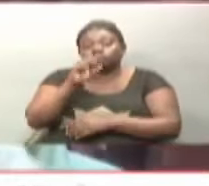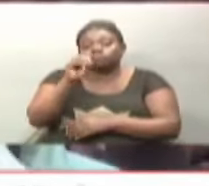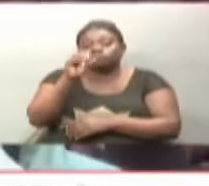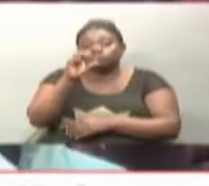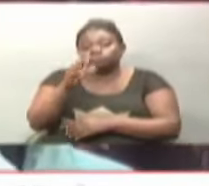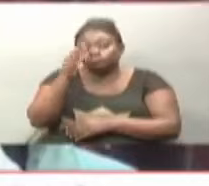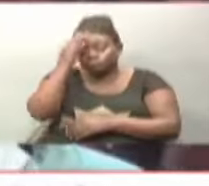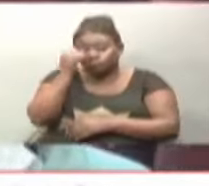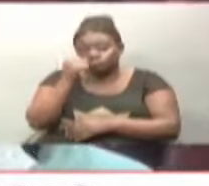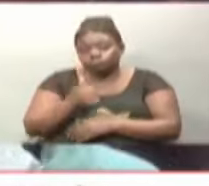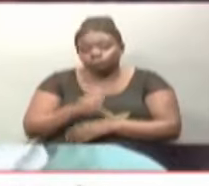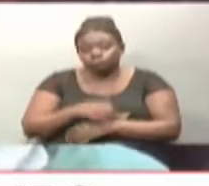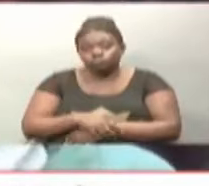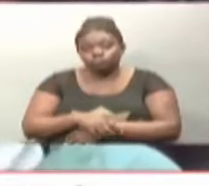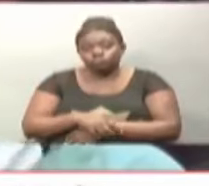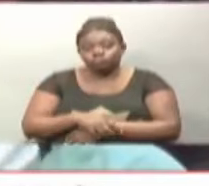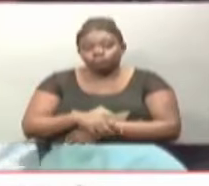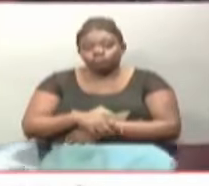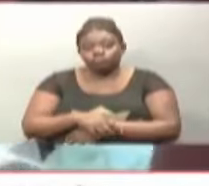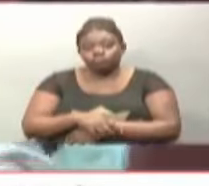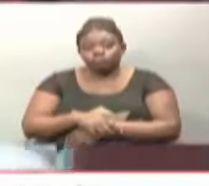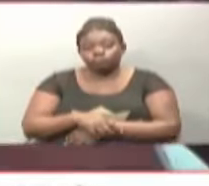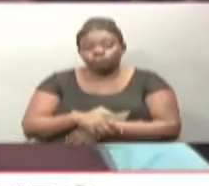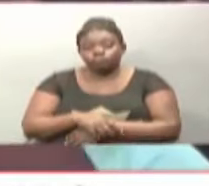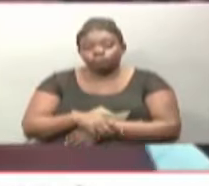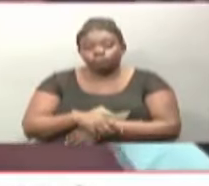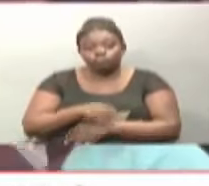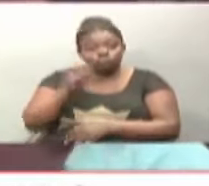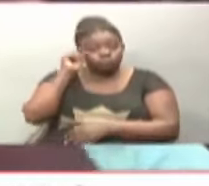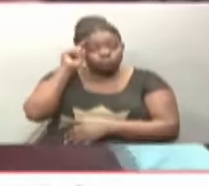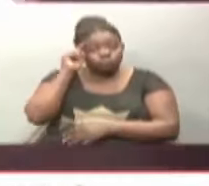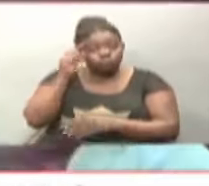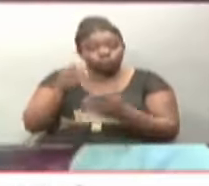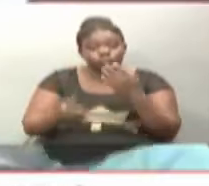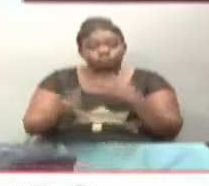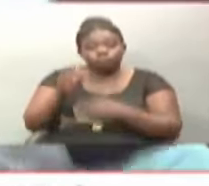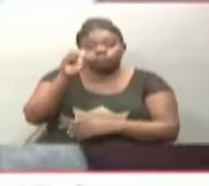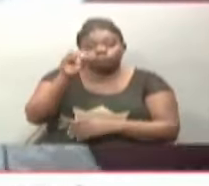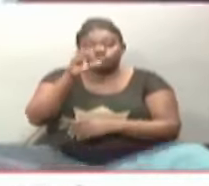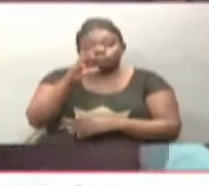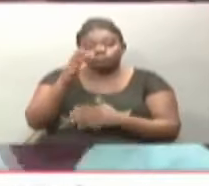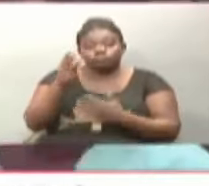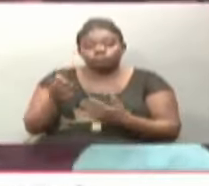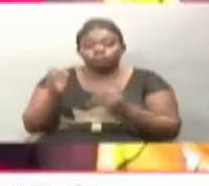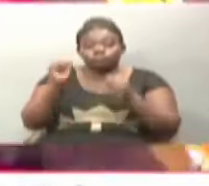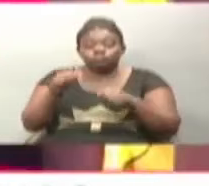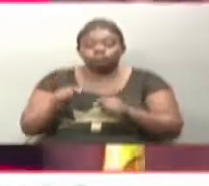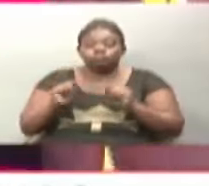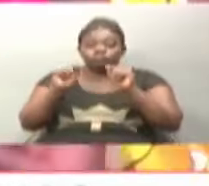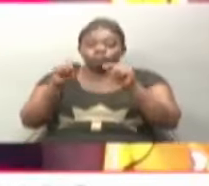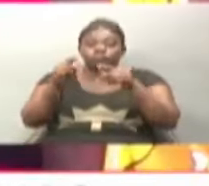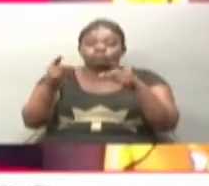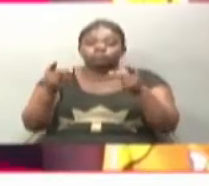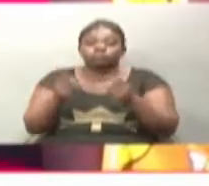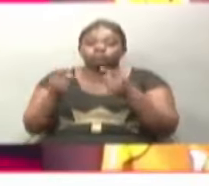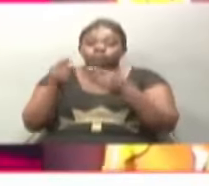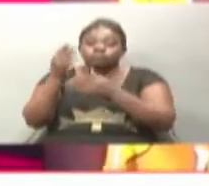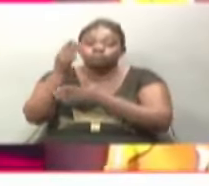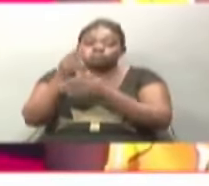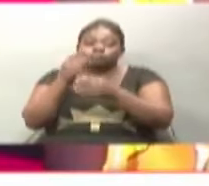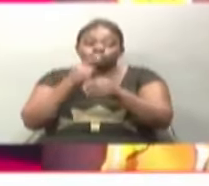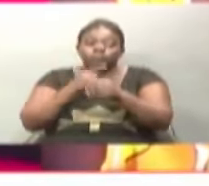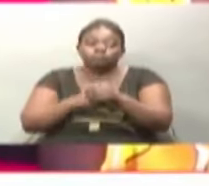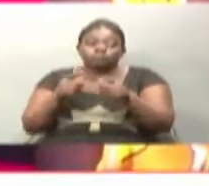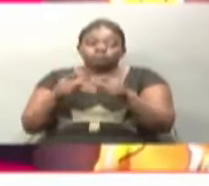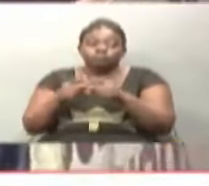zigende tukwachi bantu wabo katindoza osera yachitegede nti they must come here. Chokate waise chisera balala